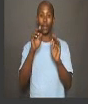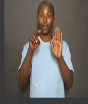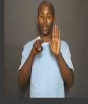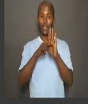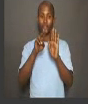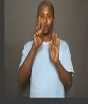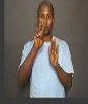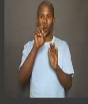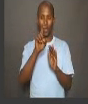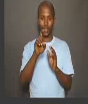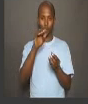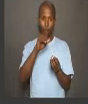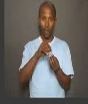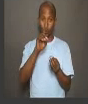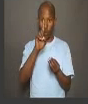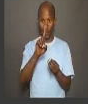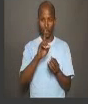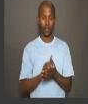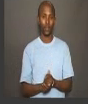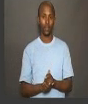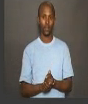2x plus 1.